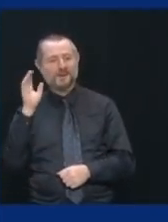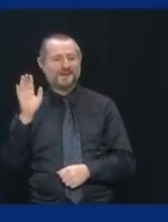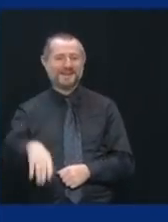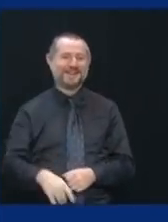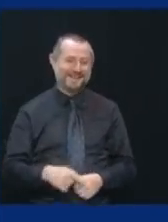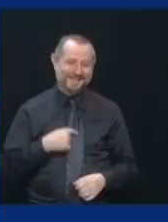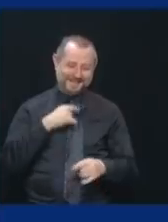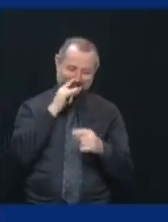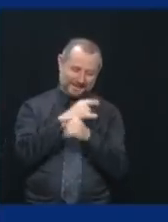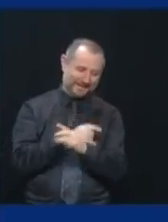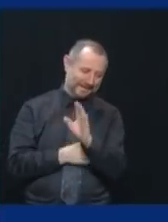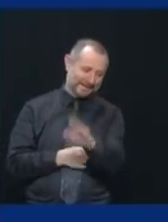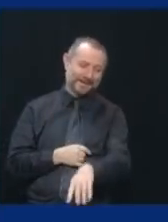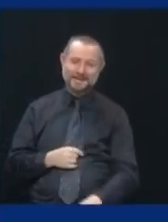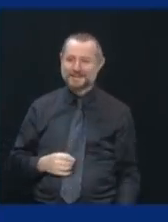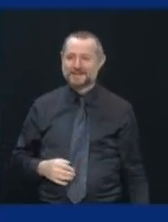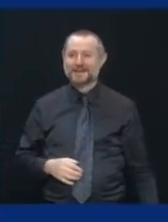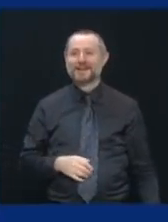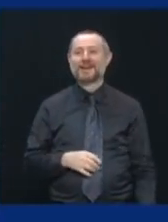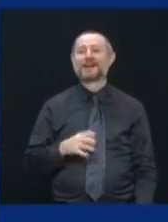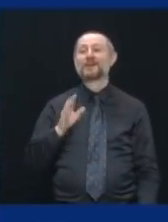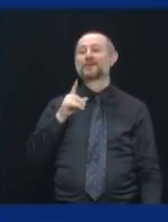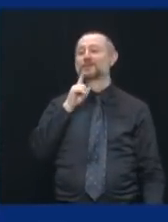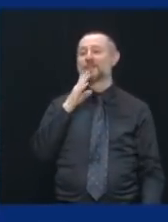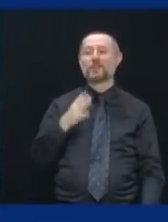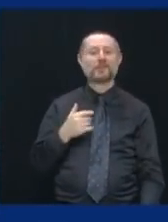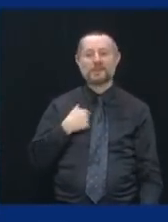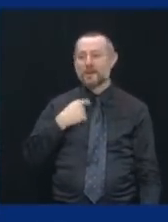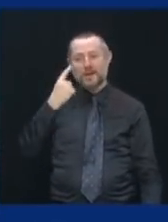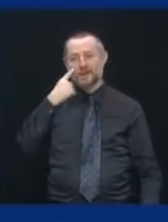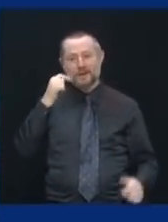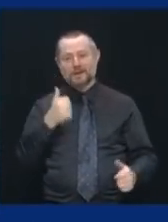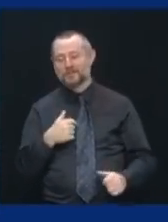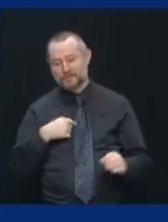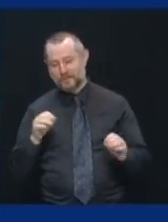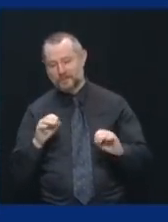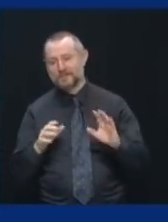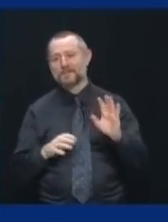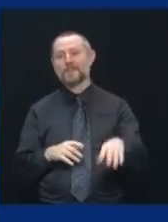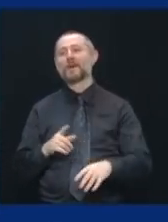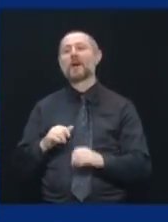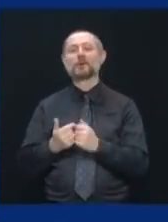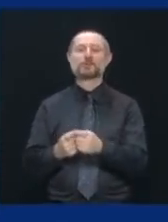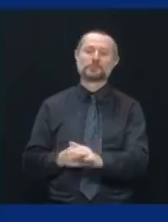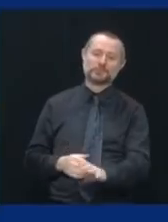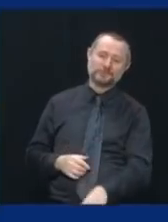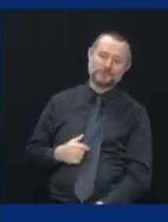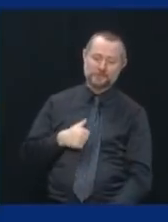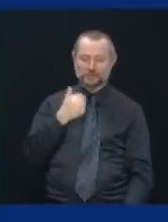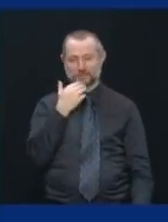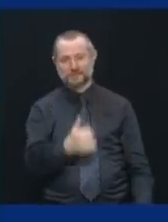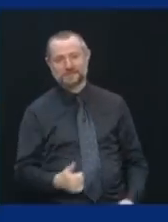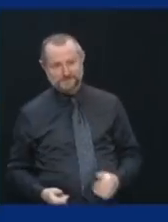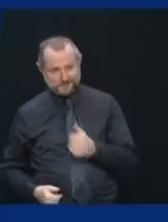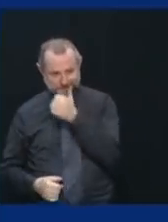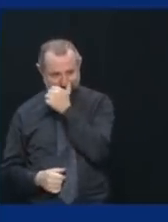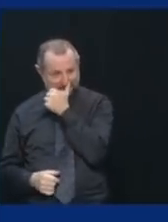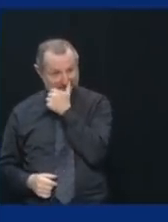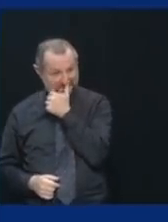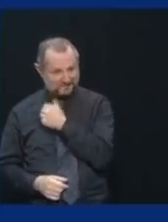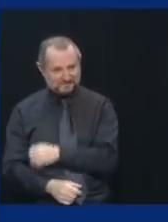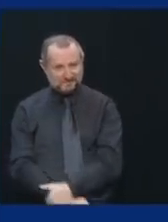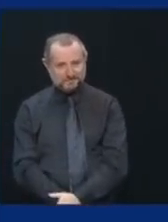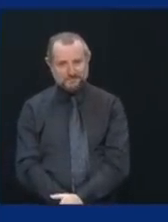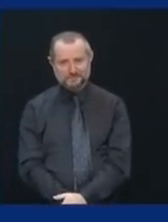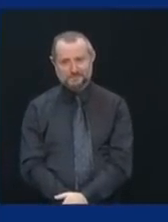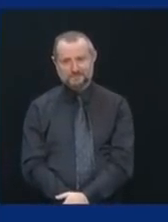know, my eyesight hasn't failed me yet. How are you? I'm good, thank you very much, Governor. So I guess